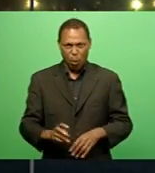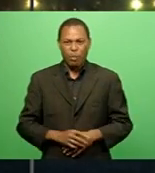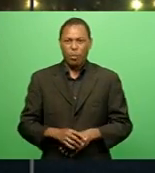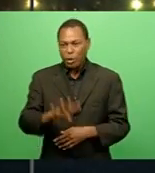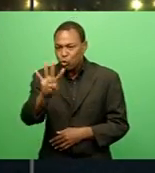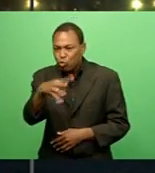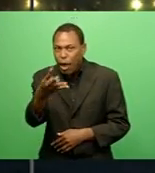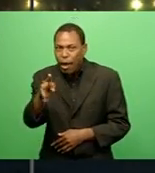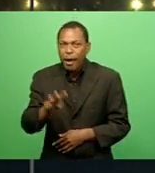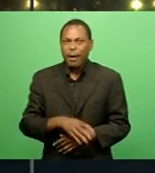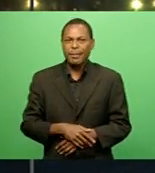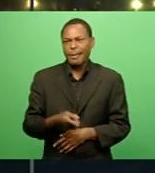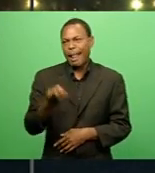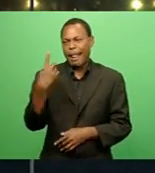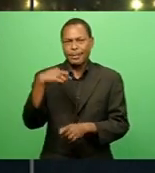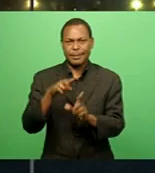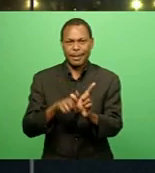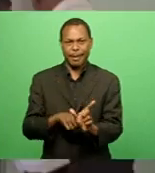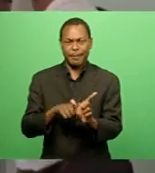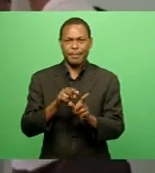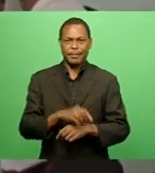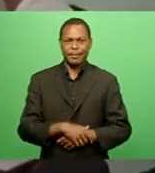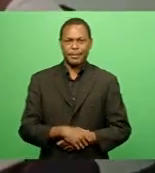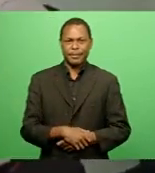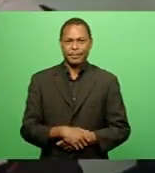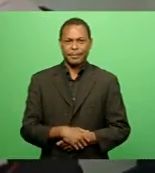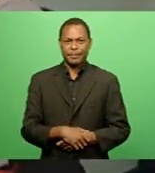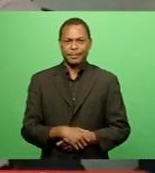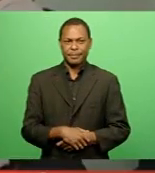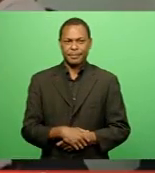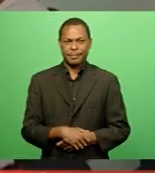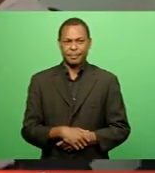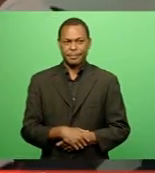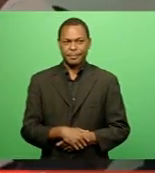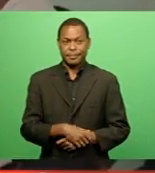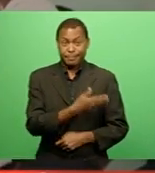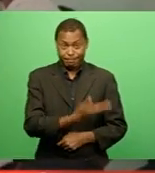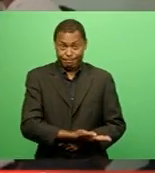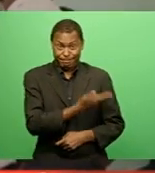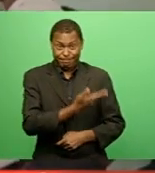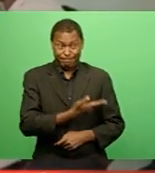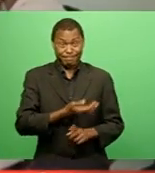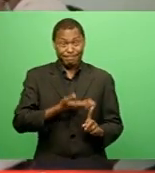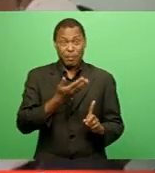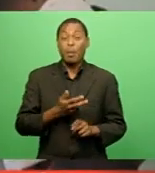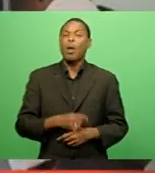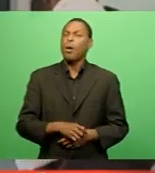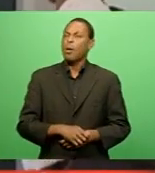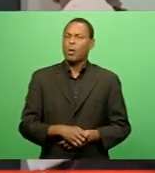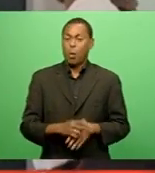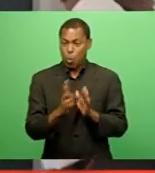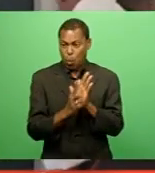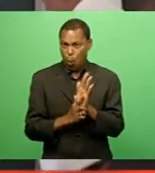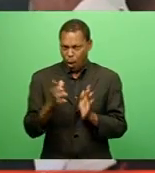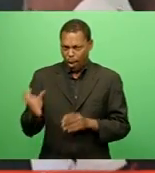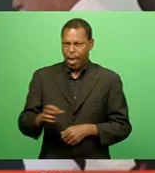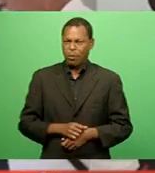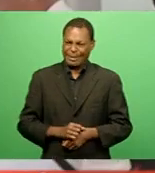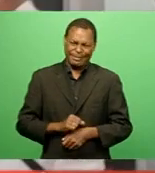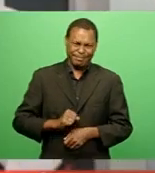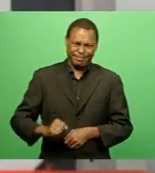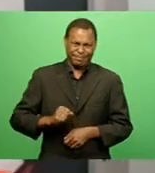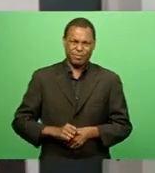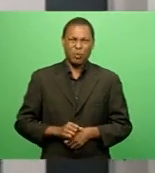February last year. Pranita Prakash again. Joshua Aziz Rahman's lawyer is objecting to the application made